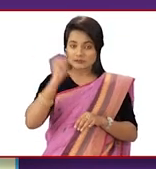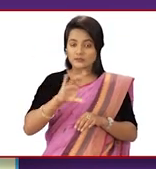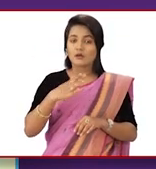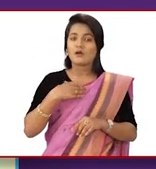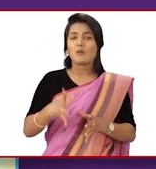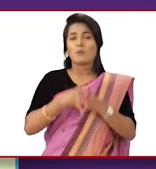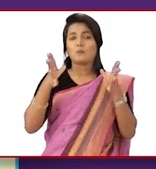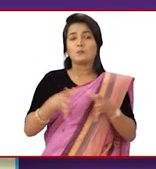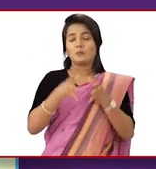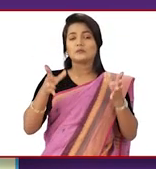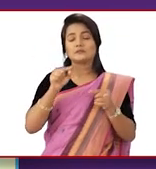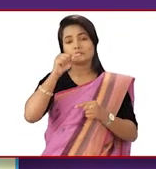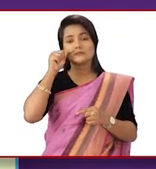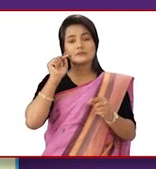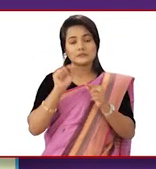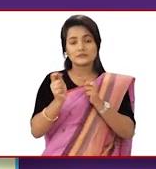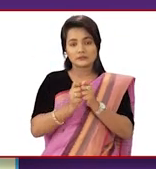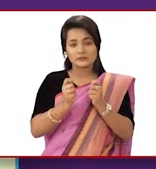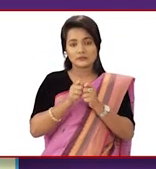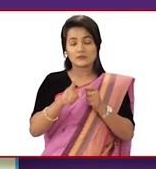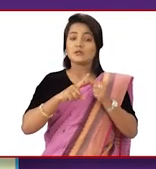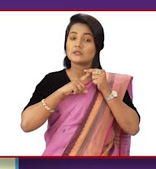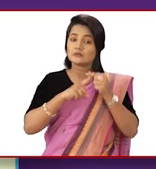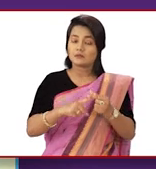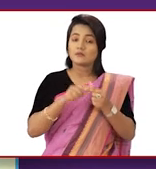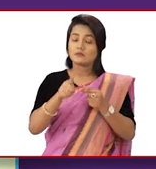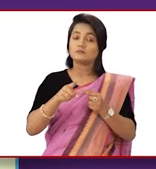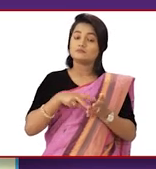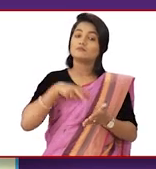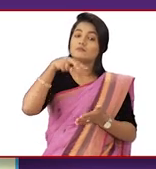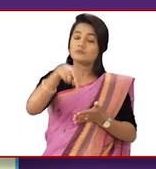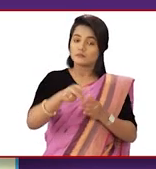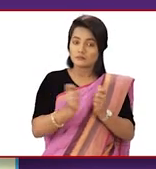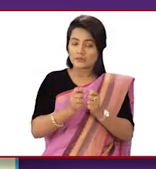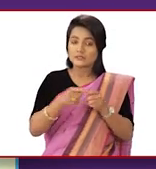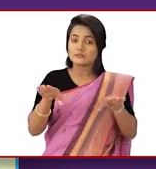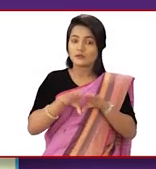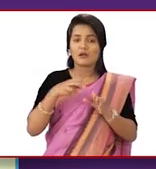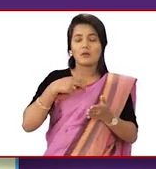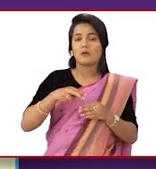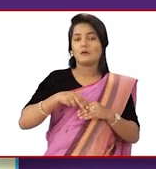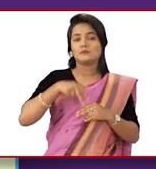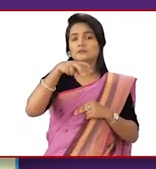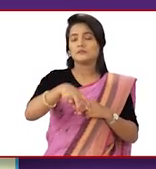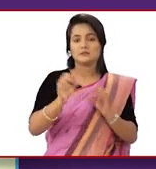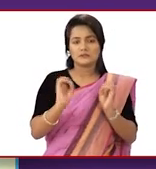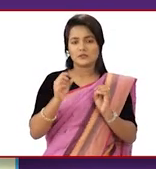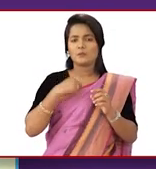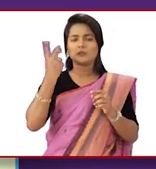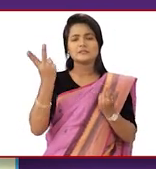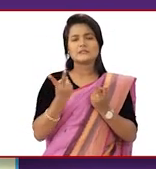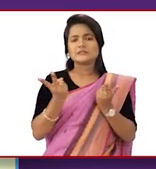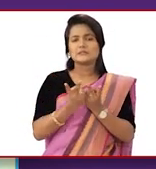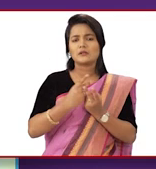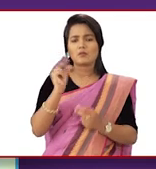I think a lot of more men would really step up where we are not stepping up. I'll give you a small example that